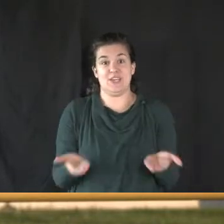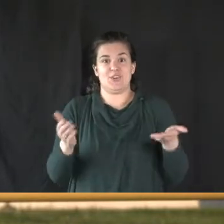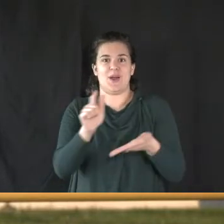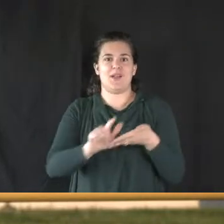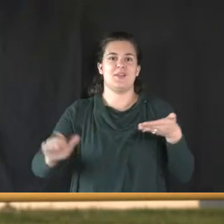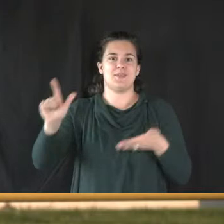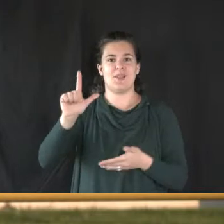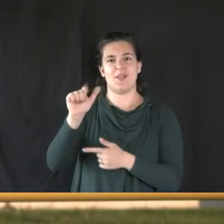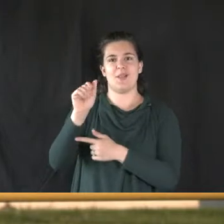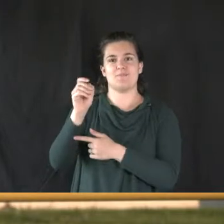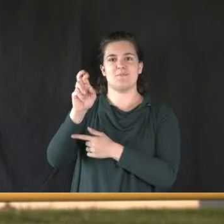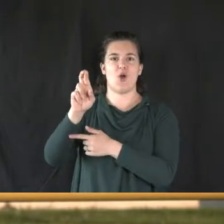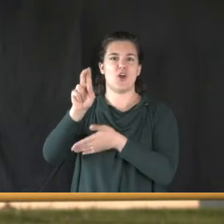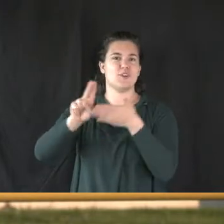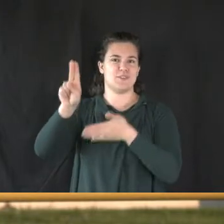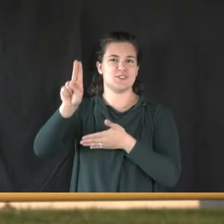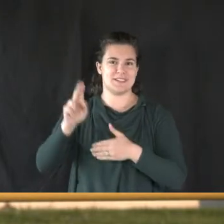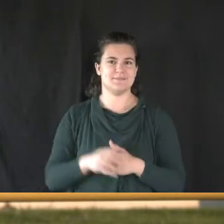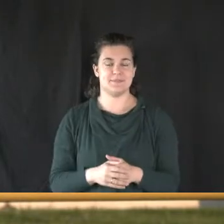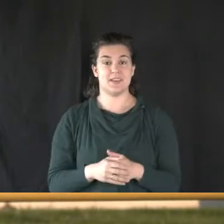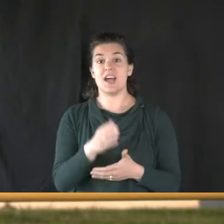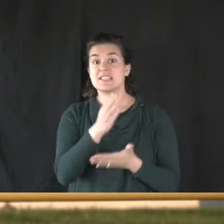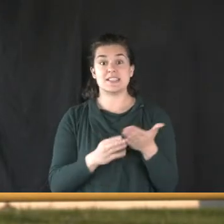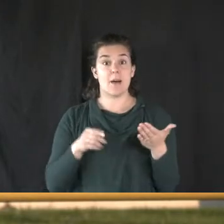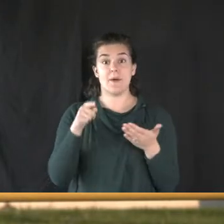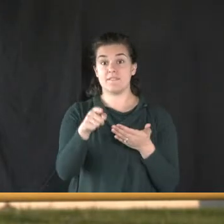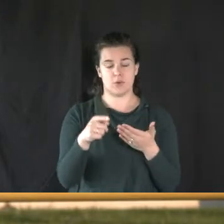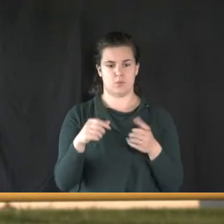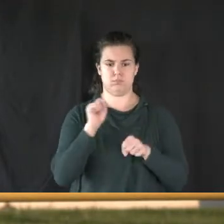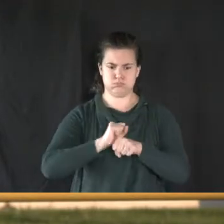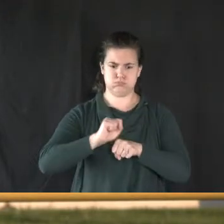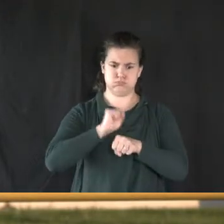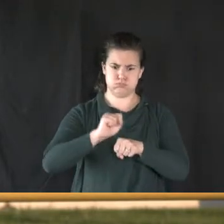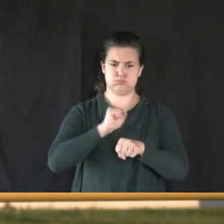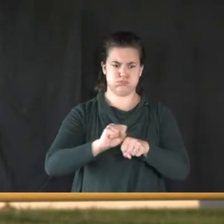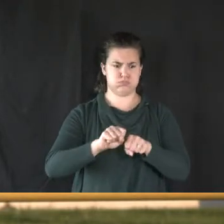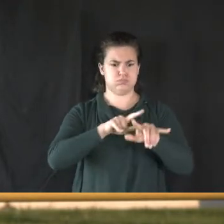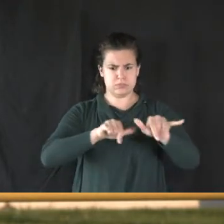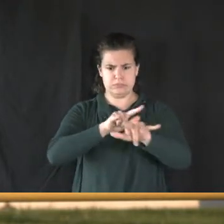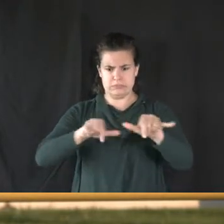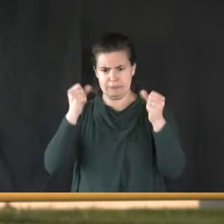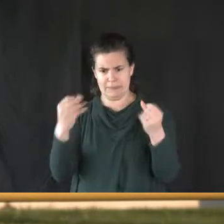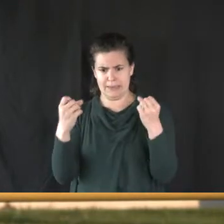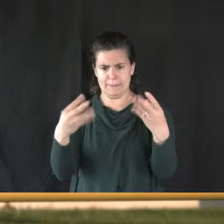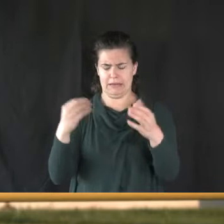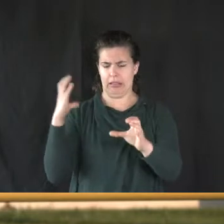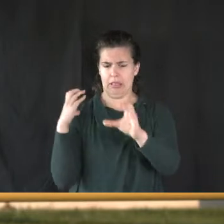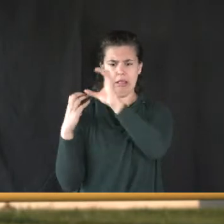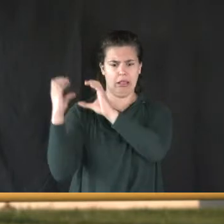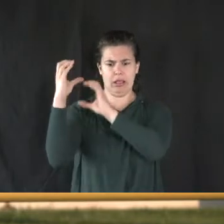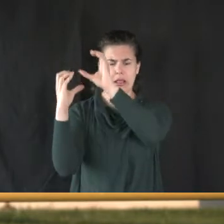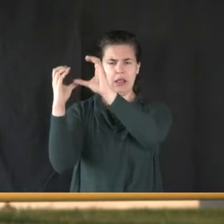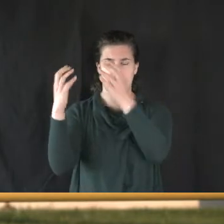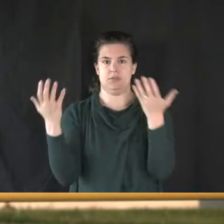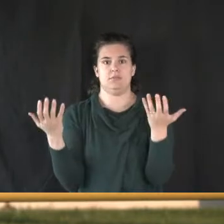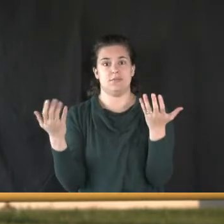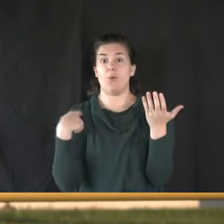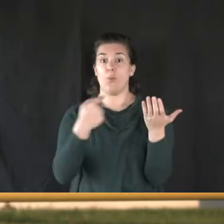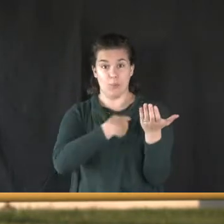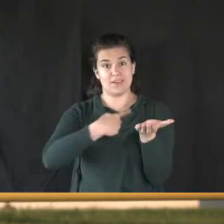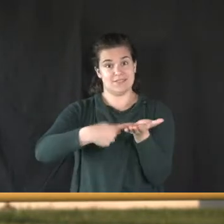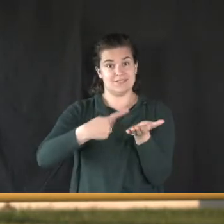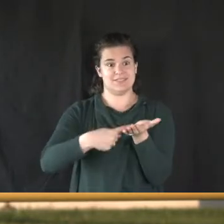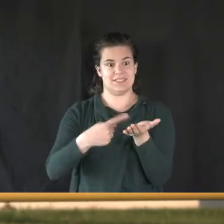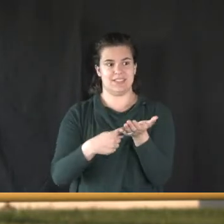University. Some of you had jobs, sometimes multiple jobs. We've all talked about the fact that we've dealt with just